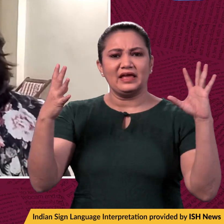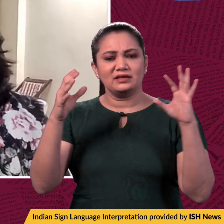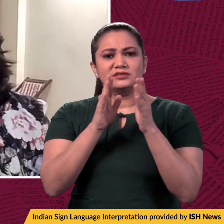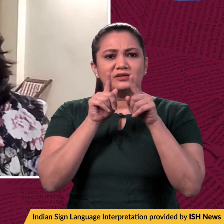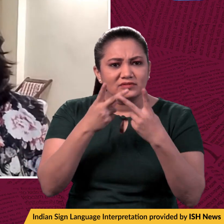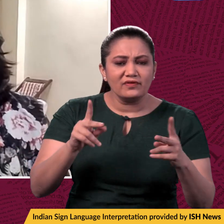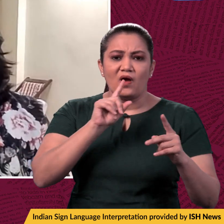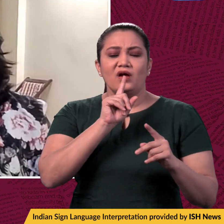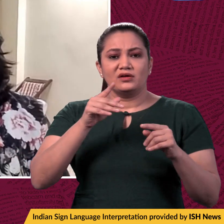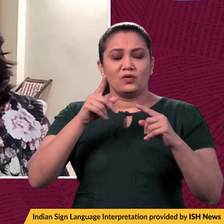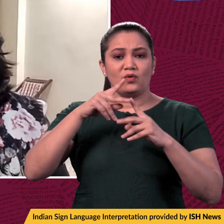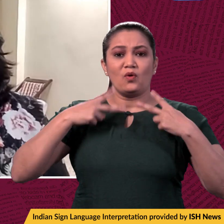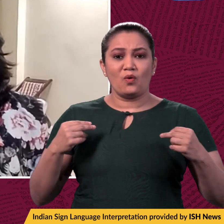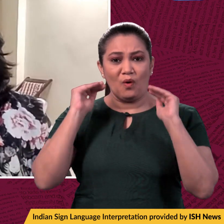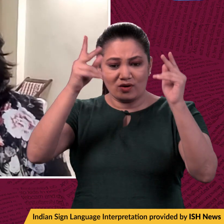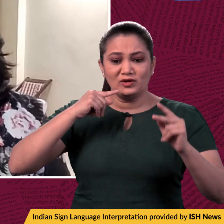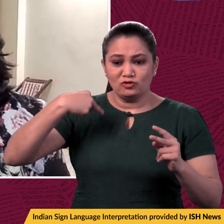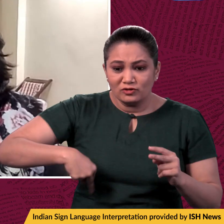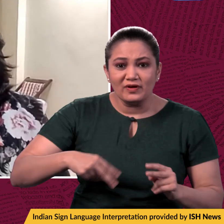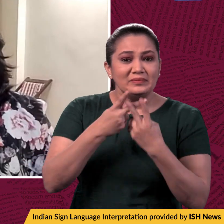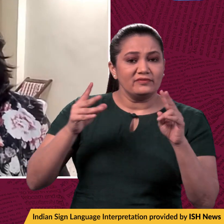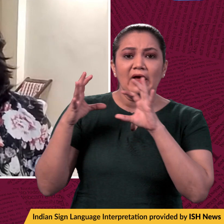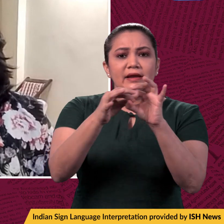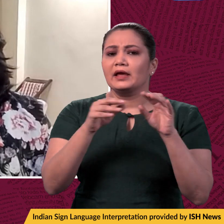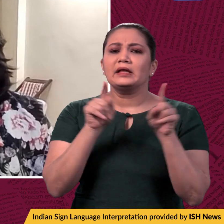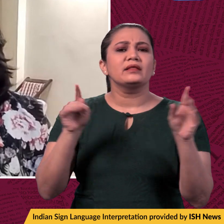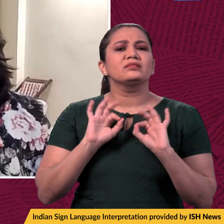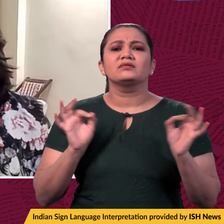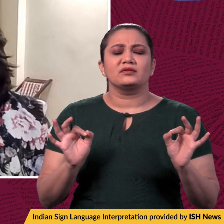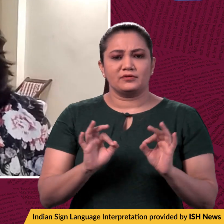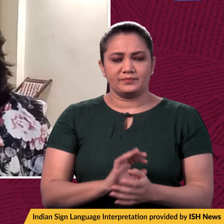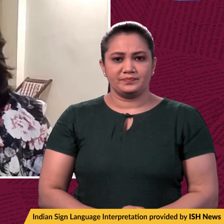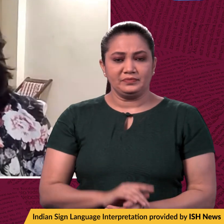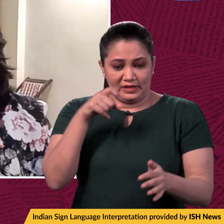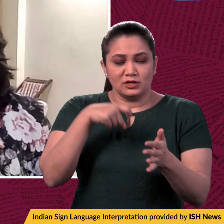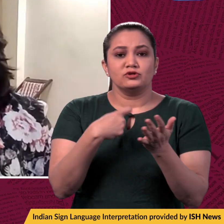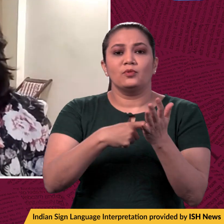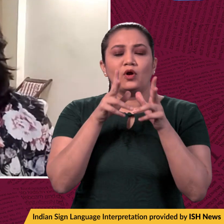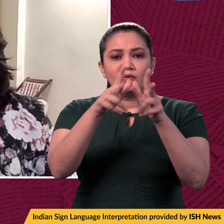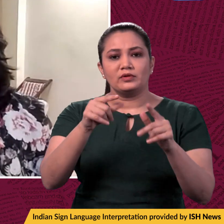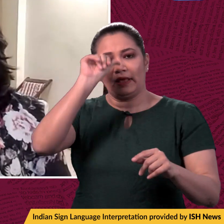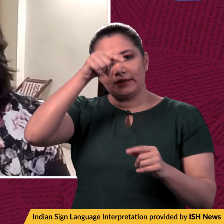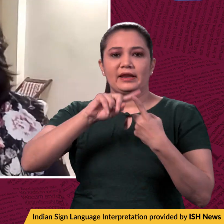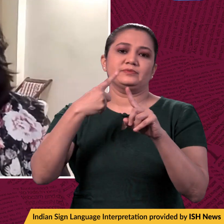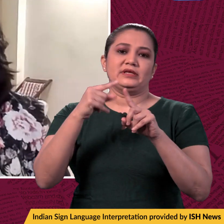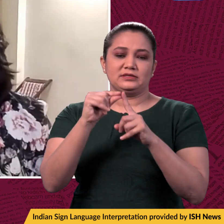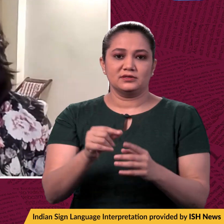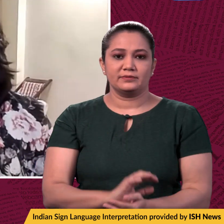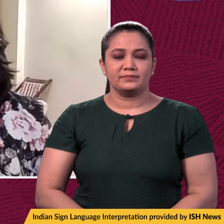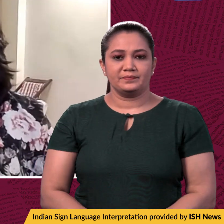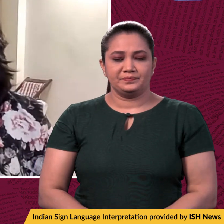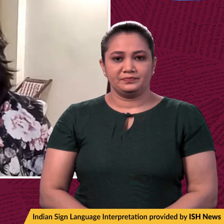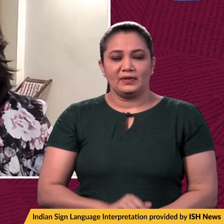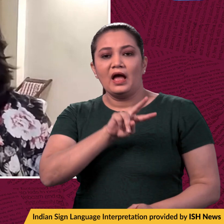have anything to do with the circular on the uniform which has been issued. And this is a report according to the Indian